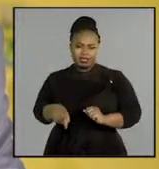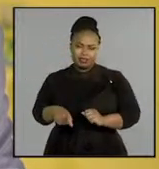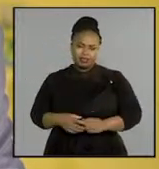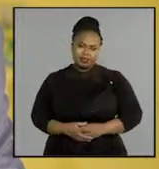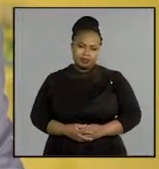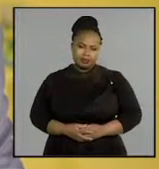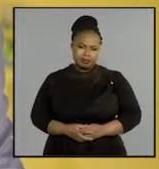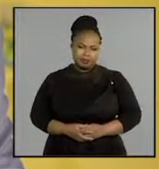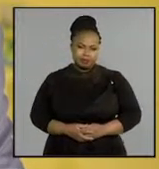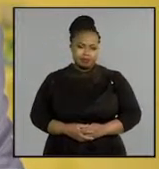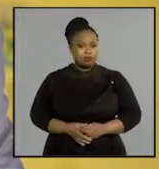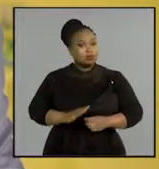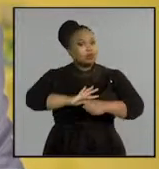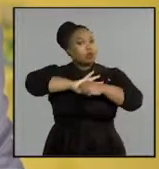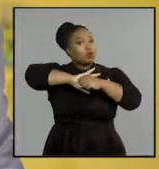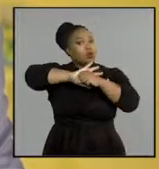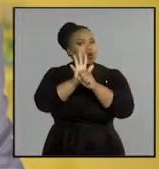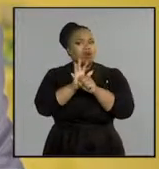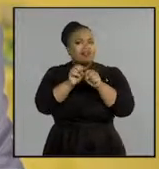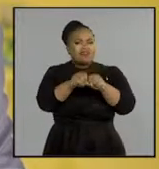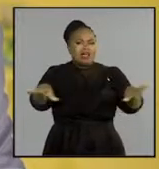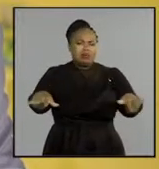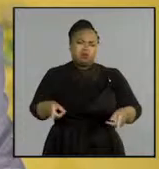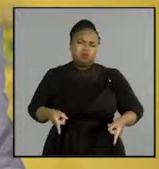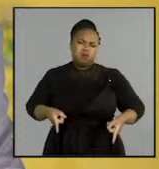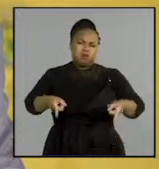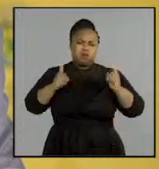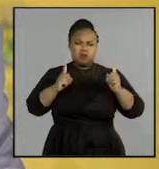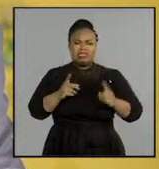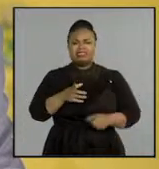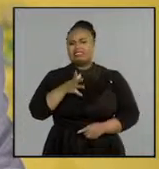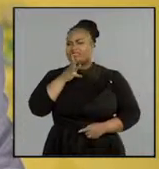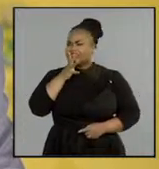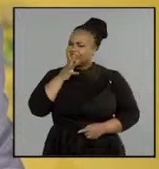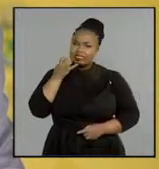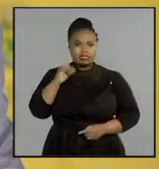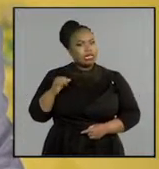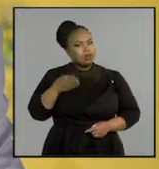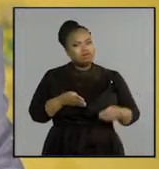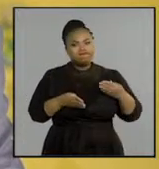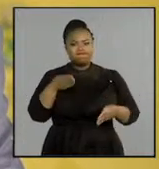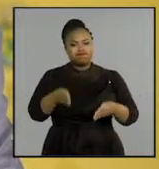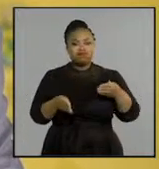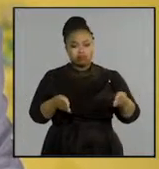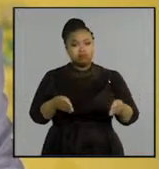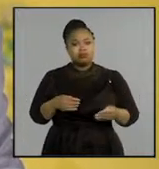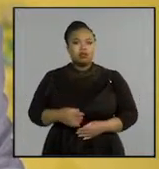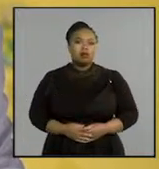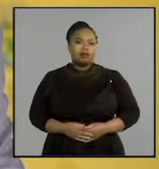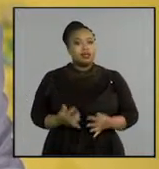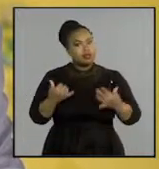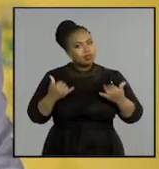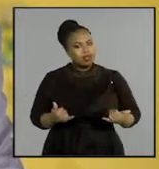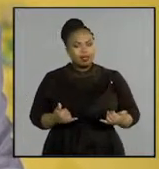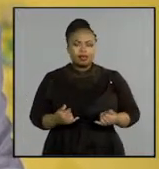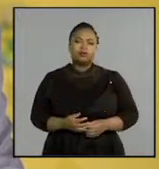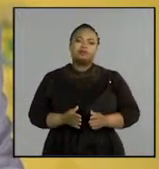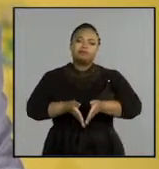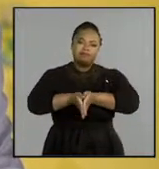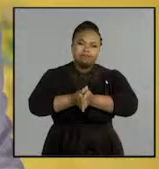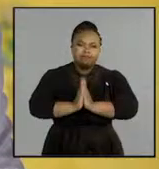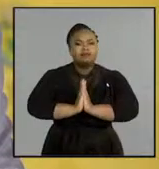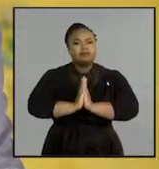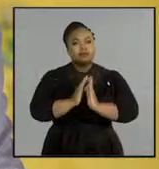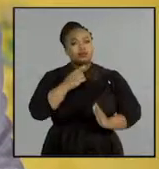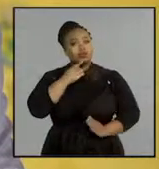this country is achieved. COVID-19 is still very much with us. Therefore, we